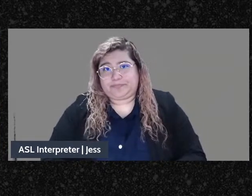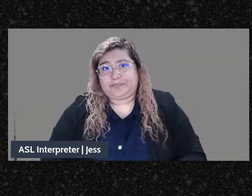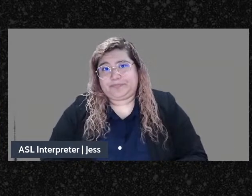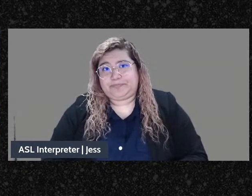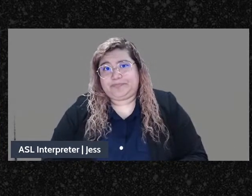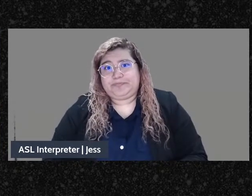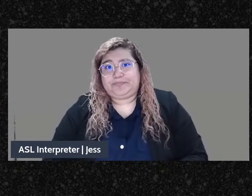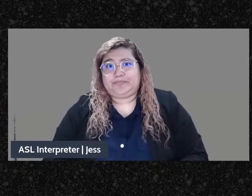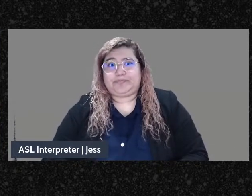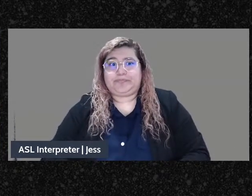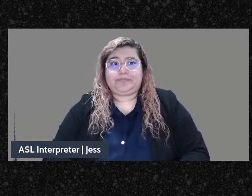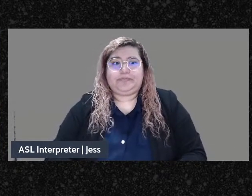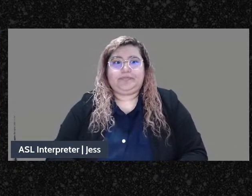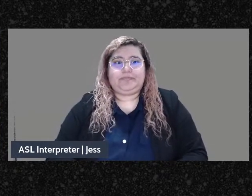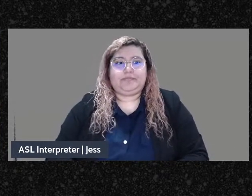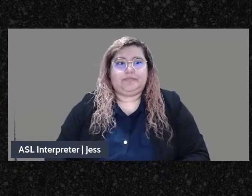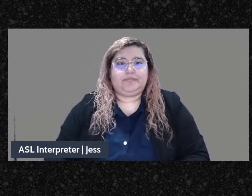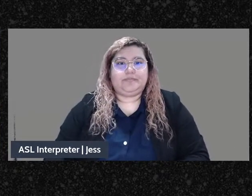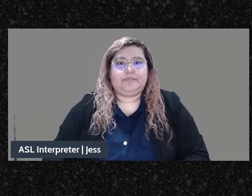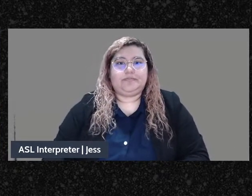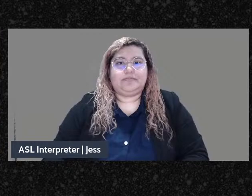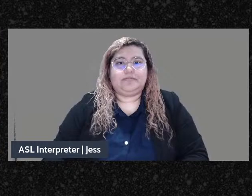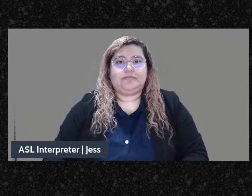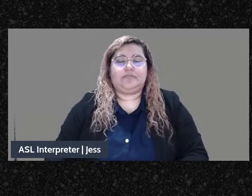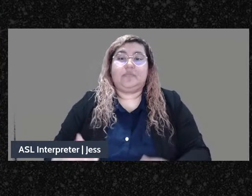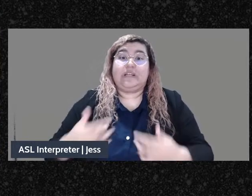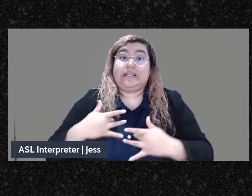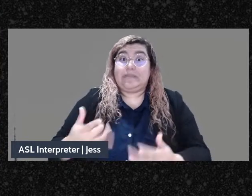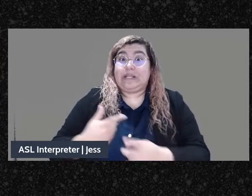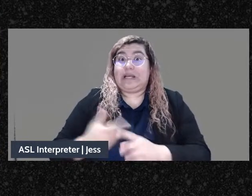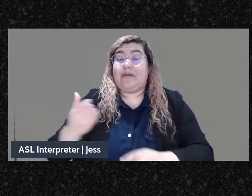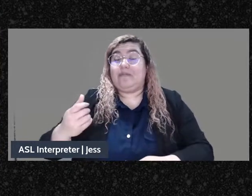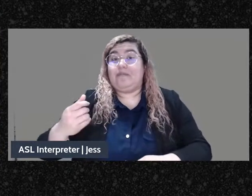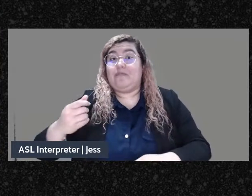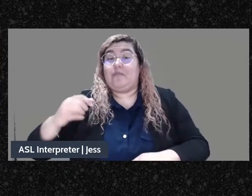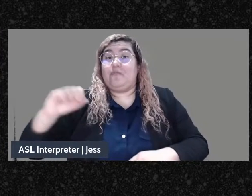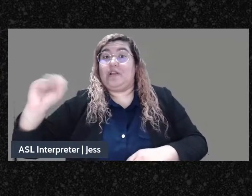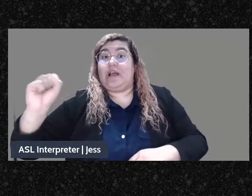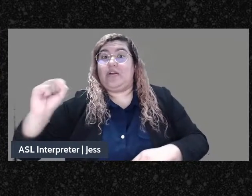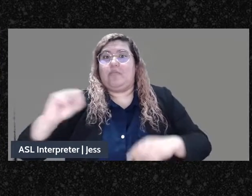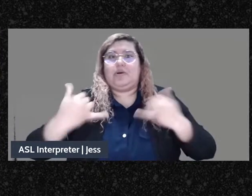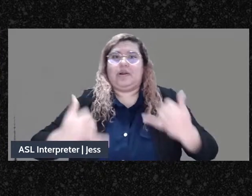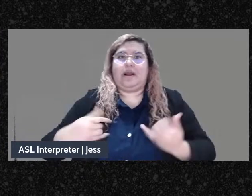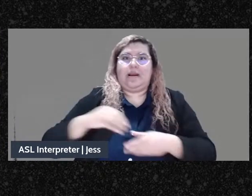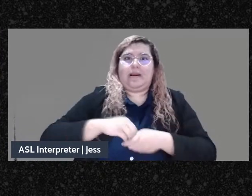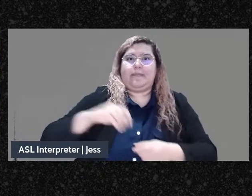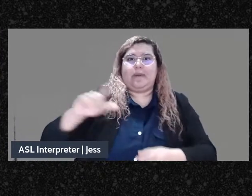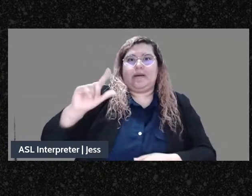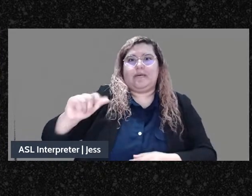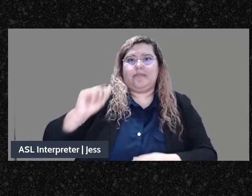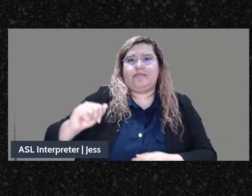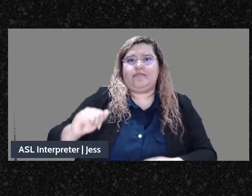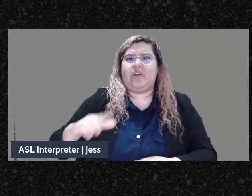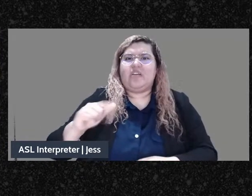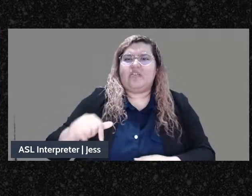I usually join in from Duwamish land, Seattle, but today I'm in Los Angeles on Gabrielino Tongva land.